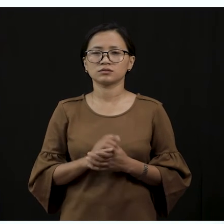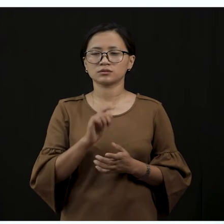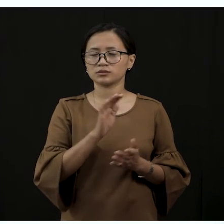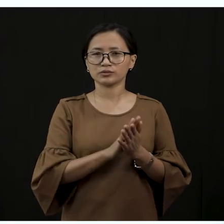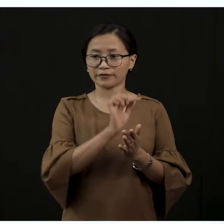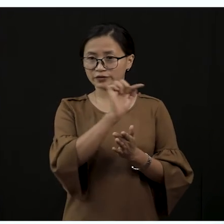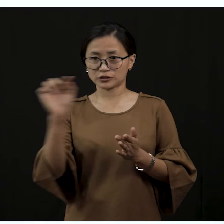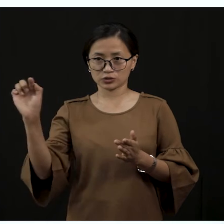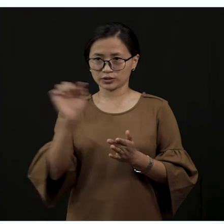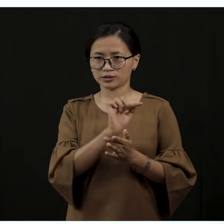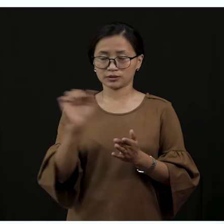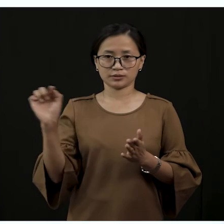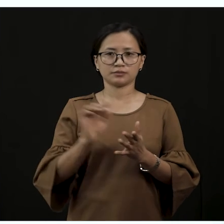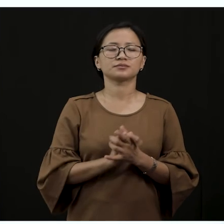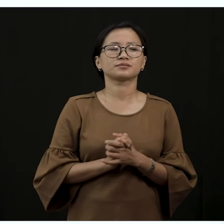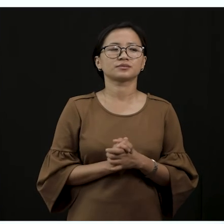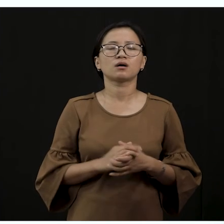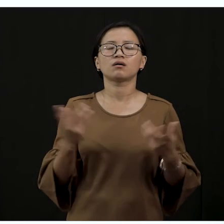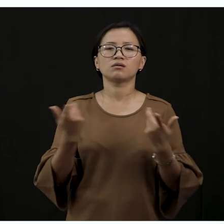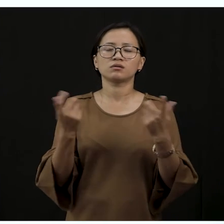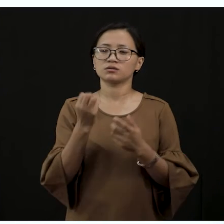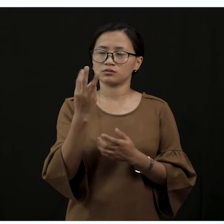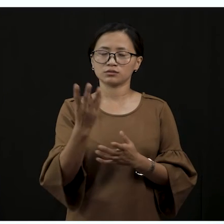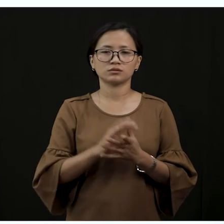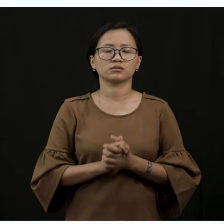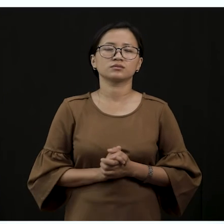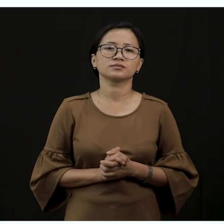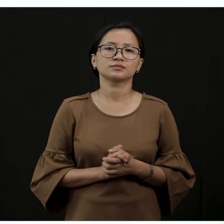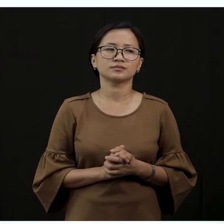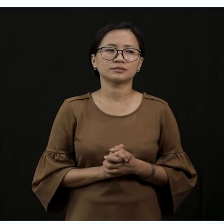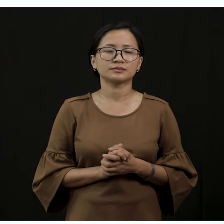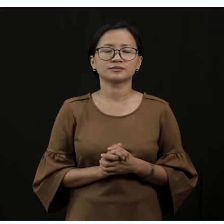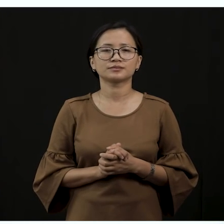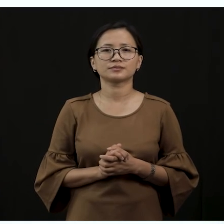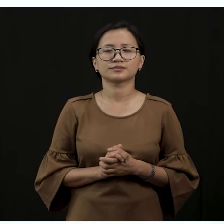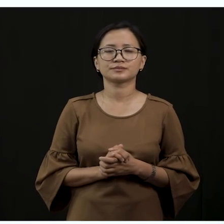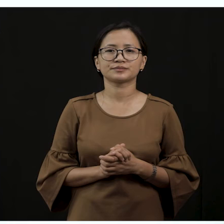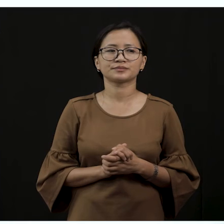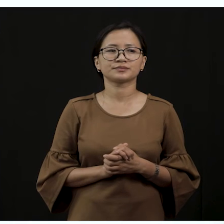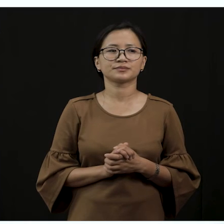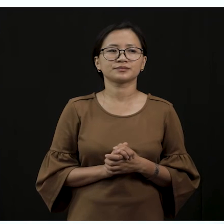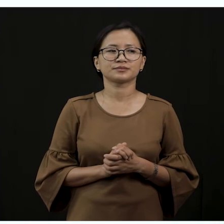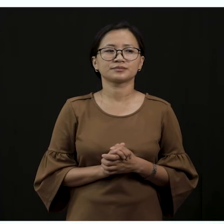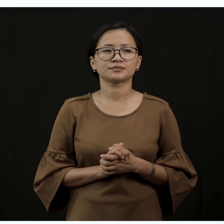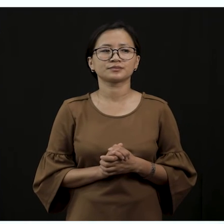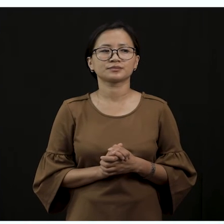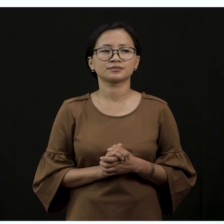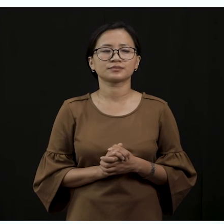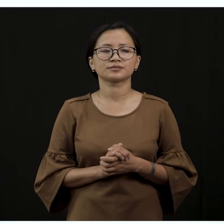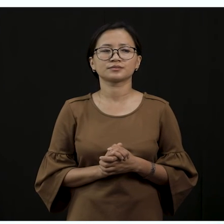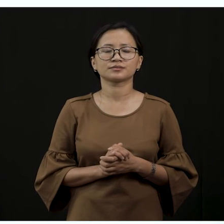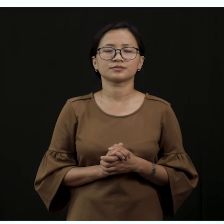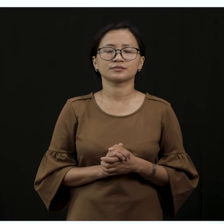lines like this. Okay, how many horizontal lines are here? Then,